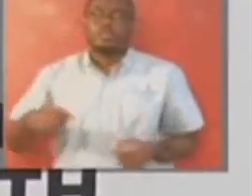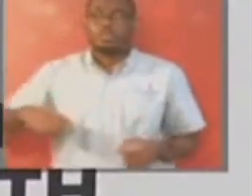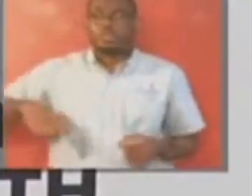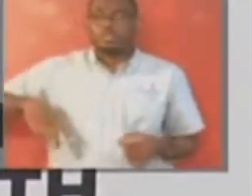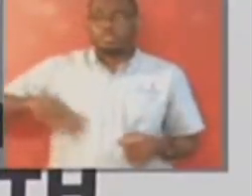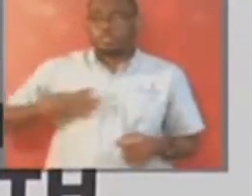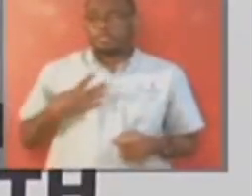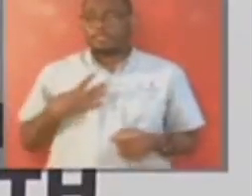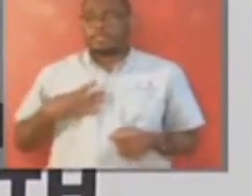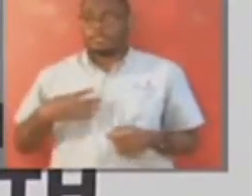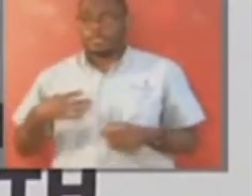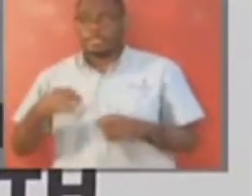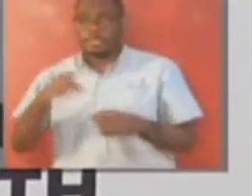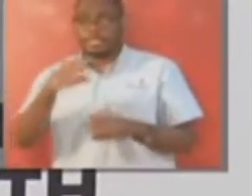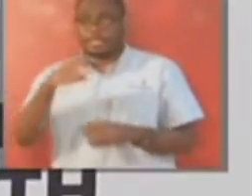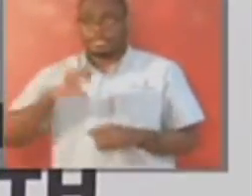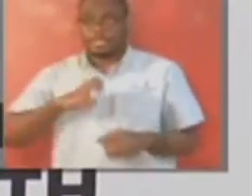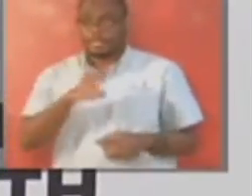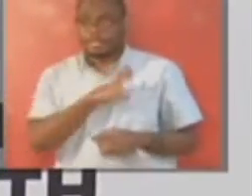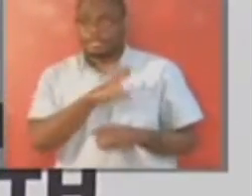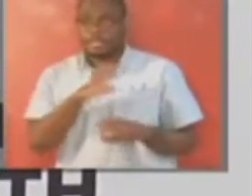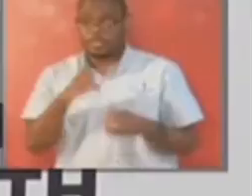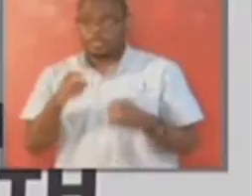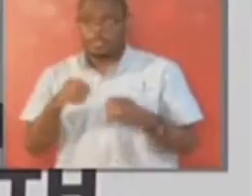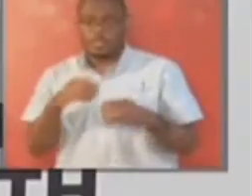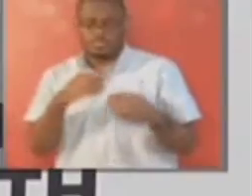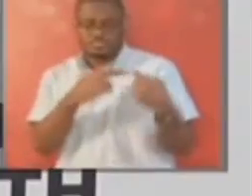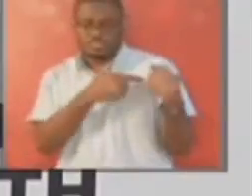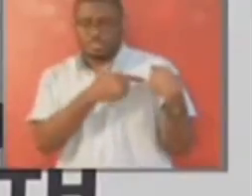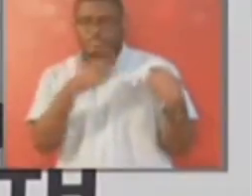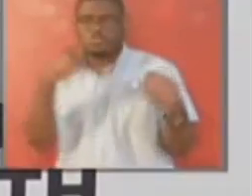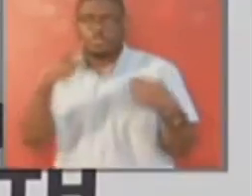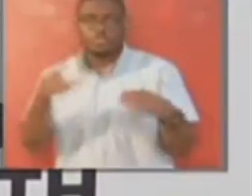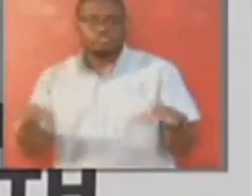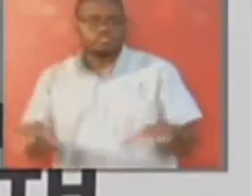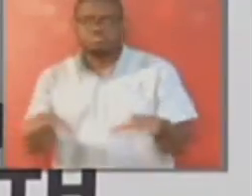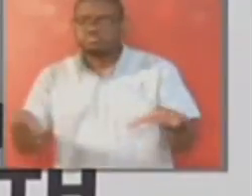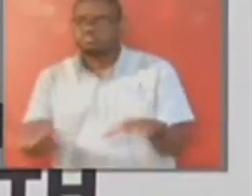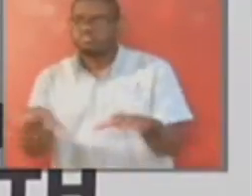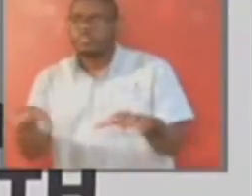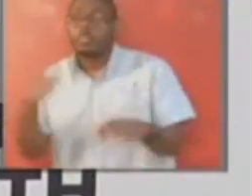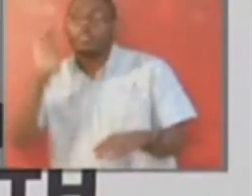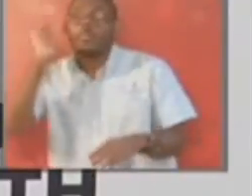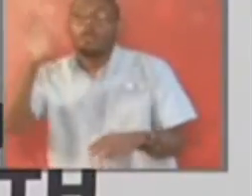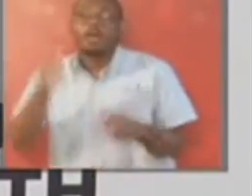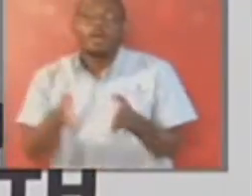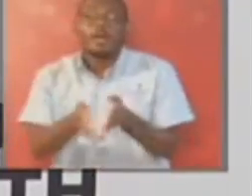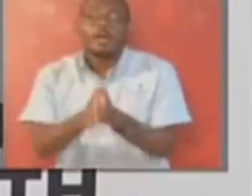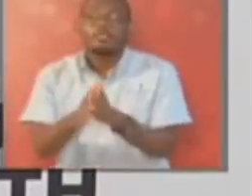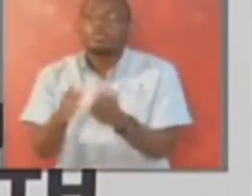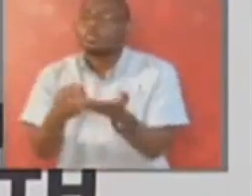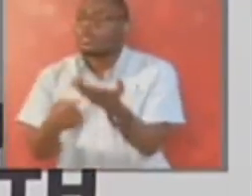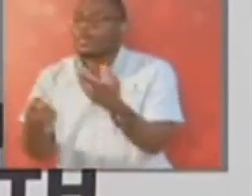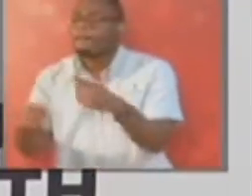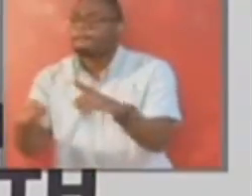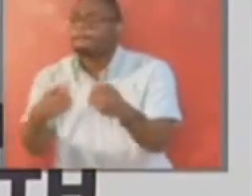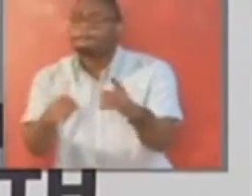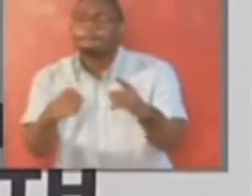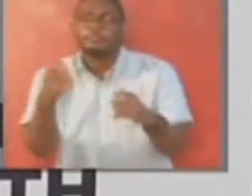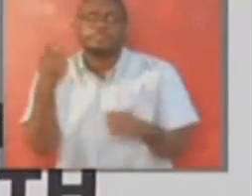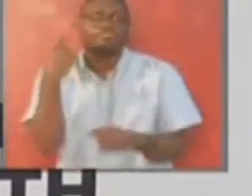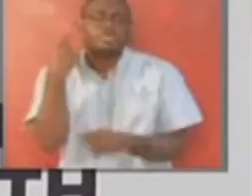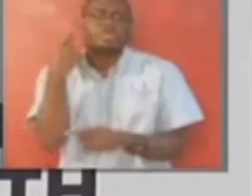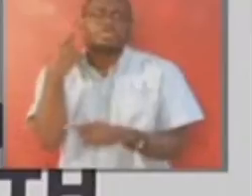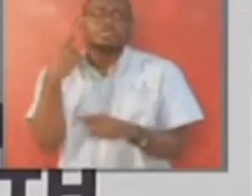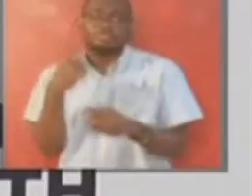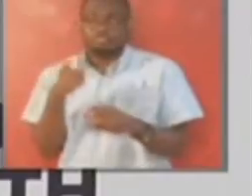is responsible for the activities at North Central, and I will inquire from him as to what is happening in recent times. But I have noted they have